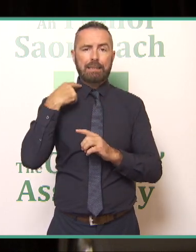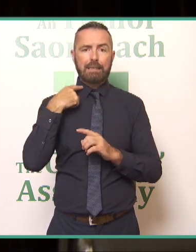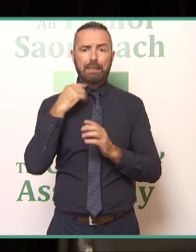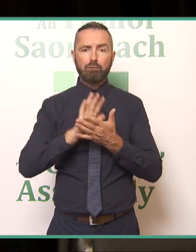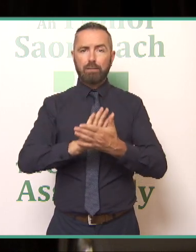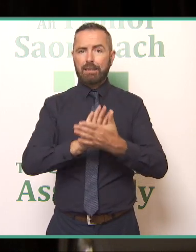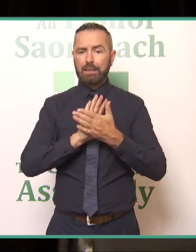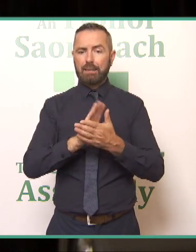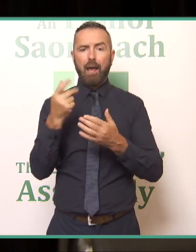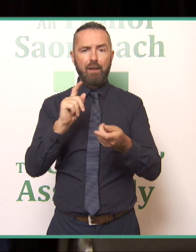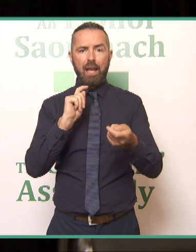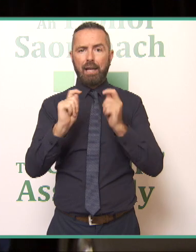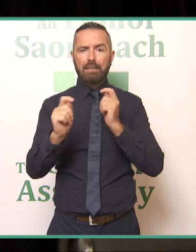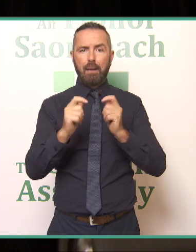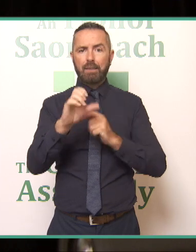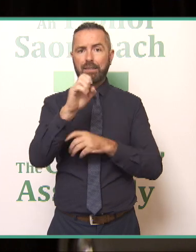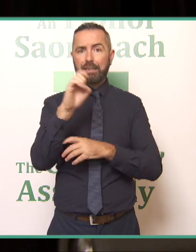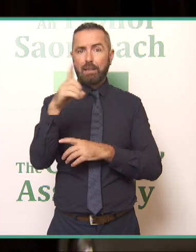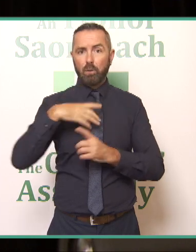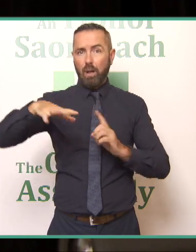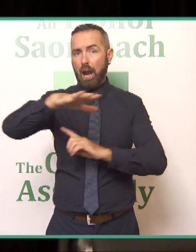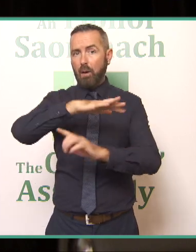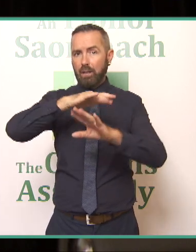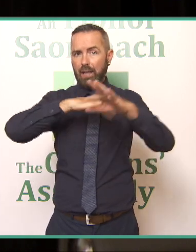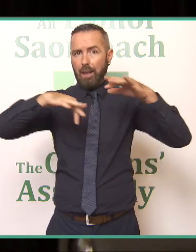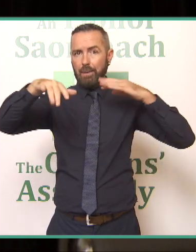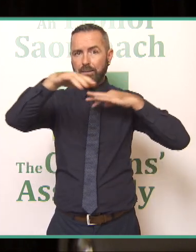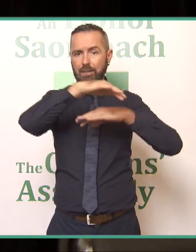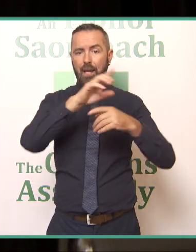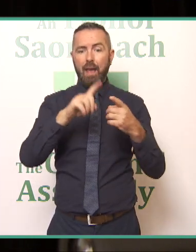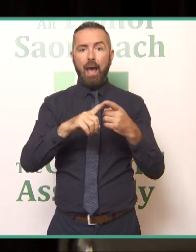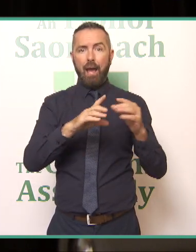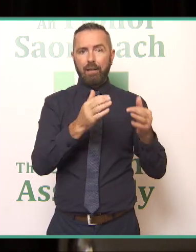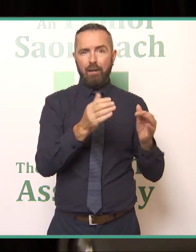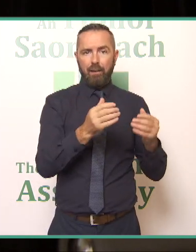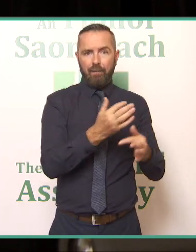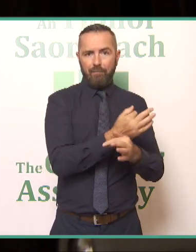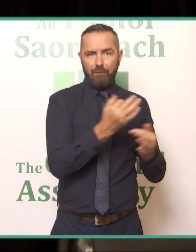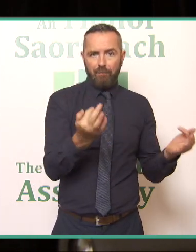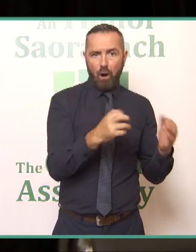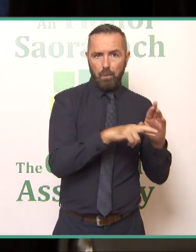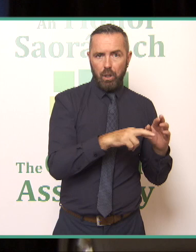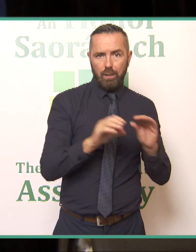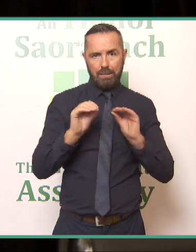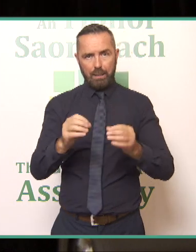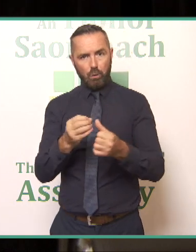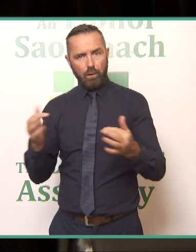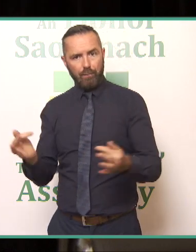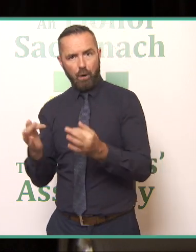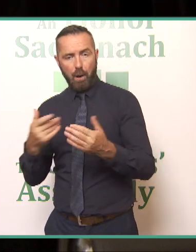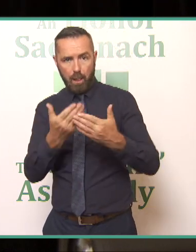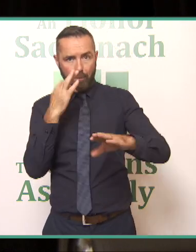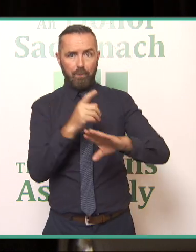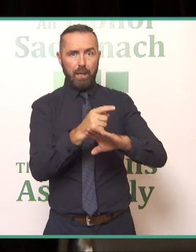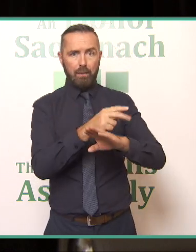and we can have adapted seeds to our climate. And farmers teaching farmers. I learned that from other farmers. Not from the powers that be, not from the